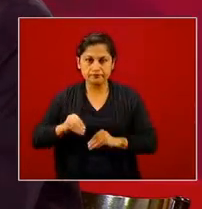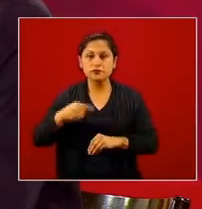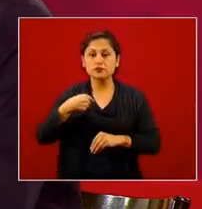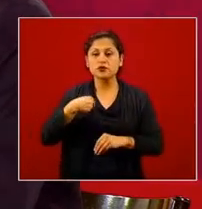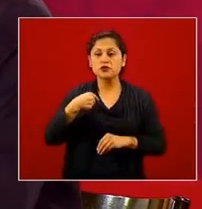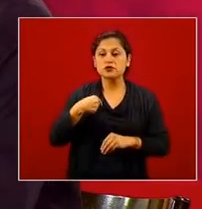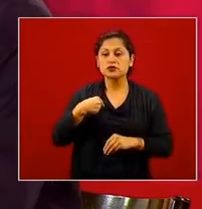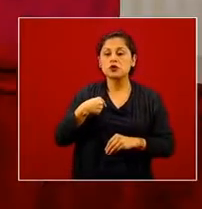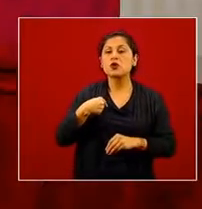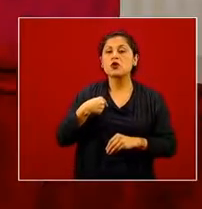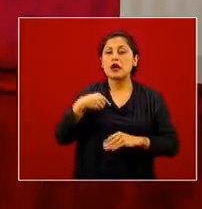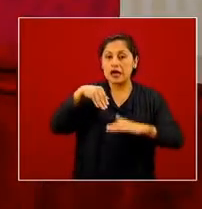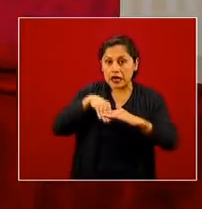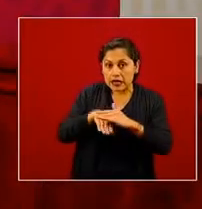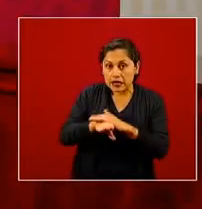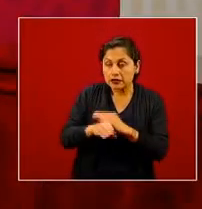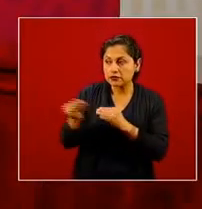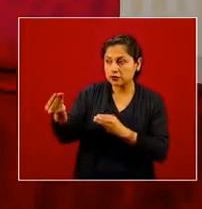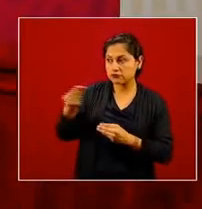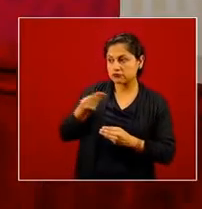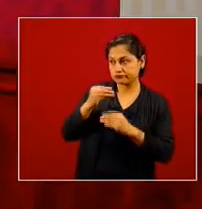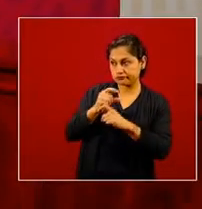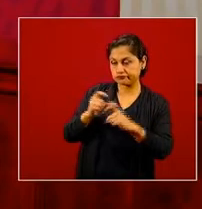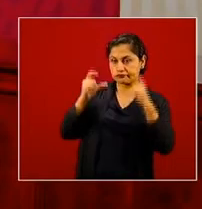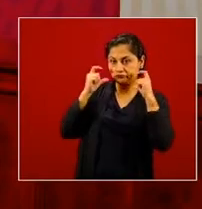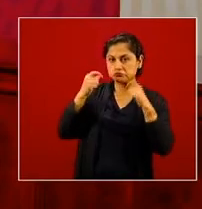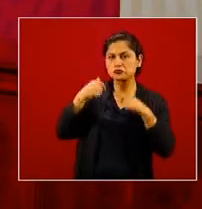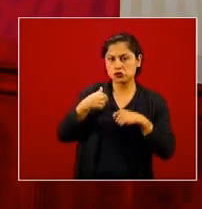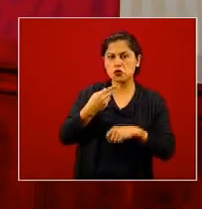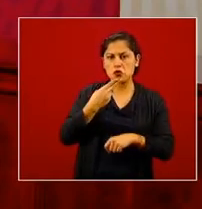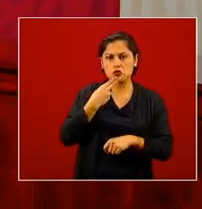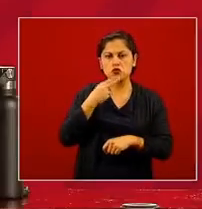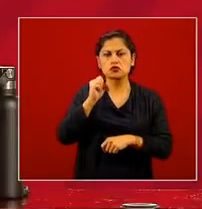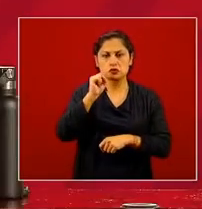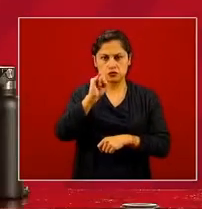guidelines for safety